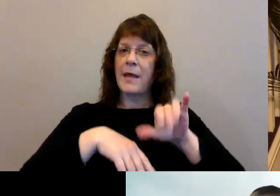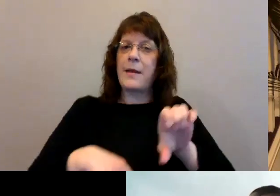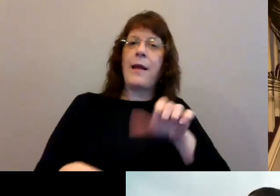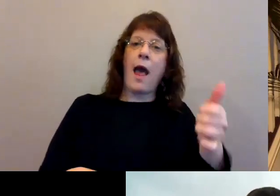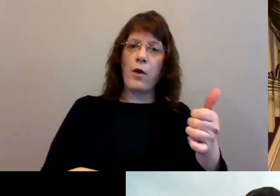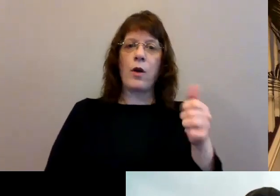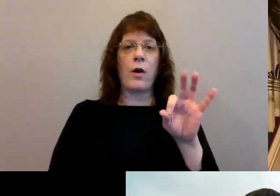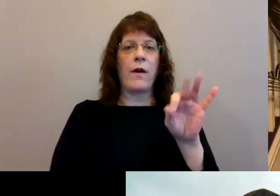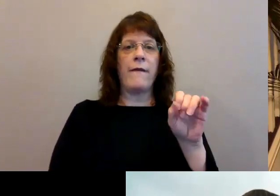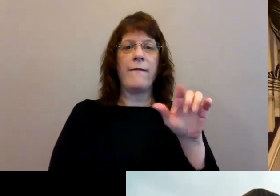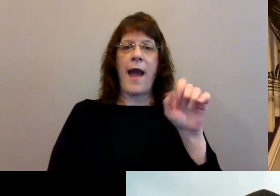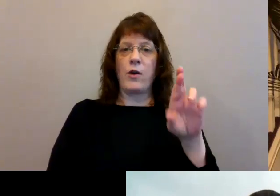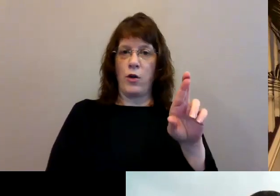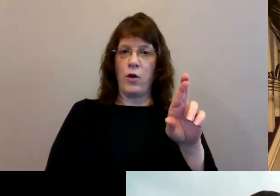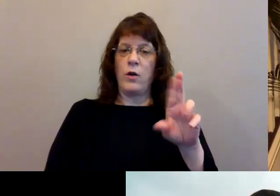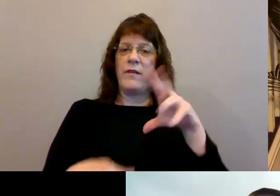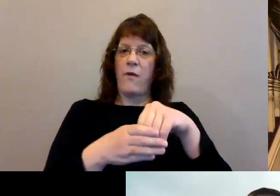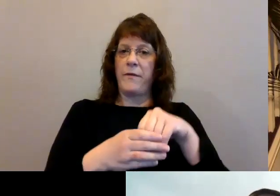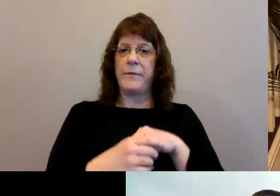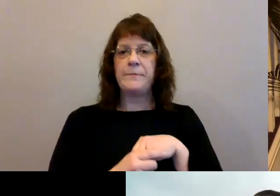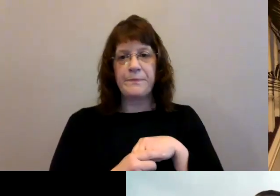factor that might come into play. And then there's